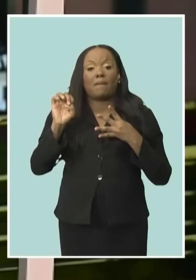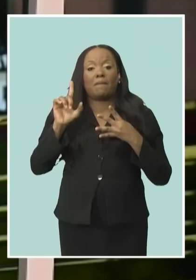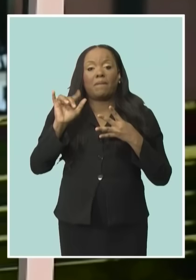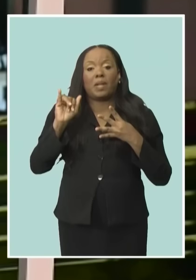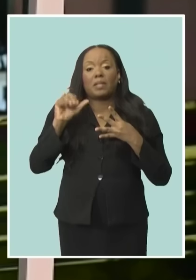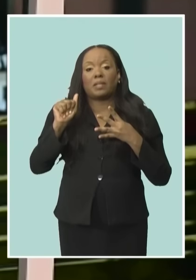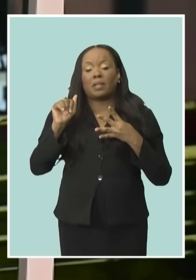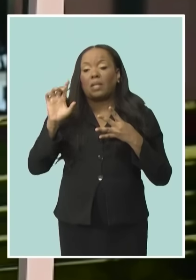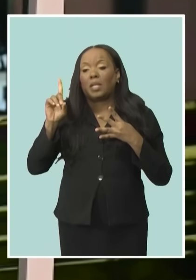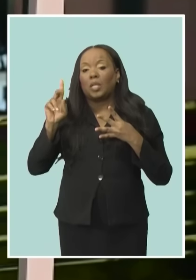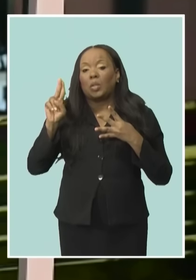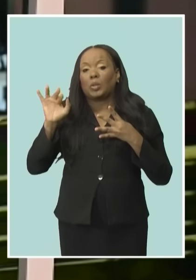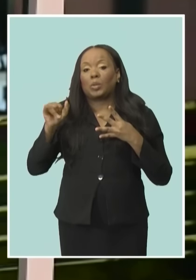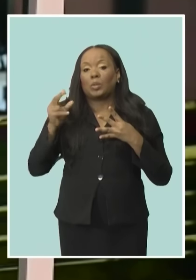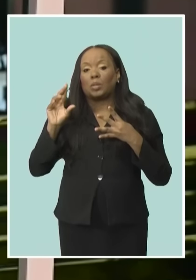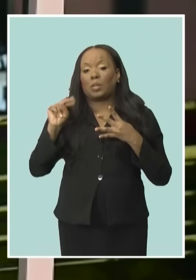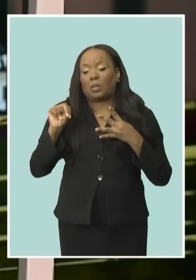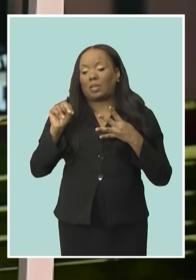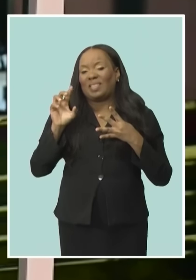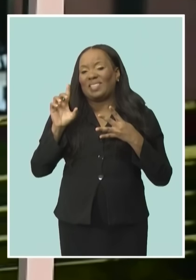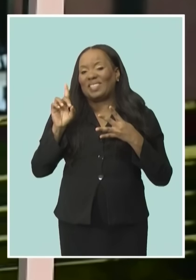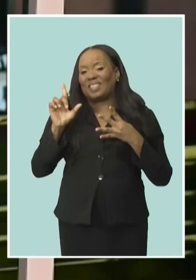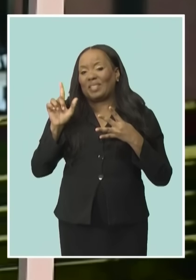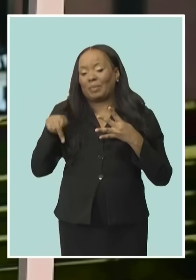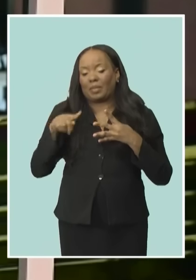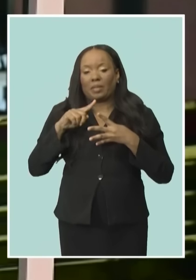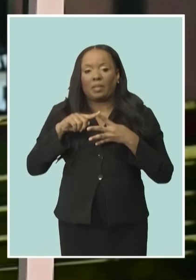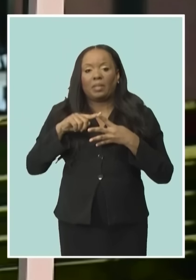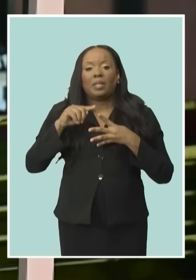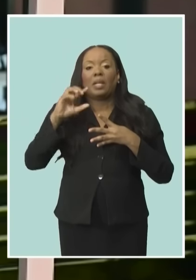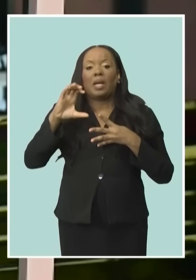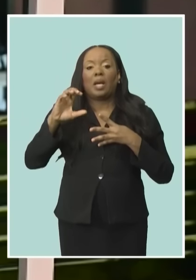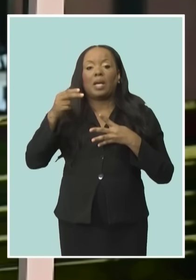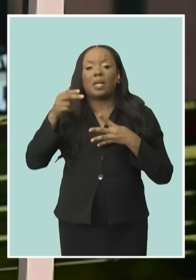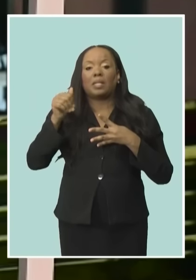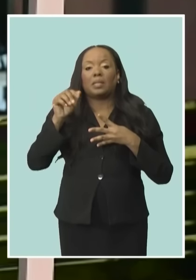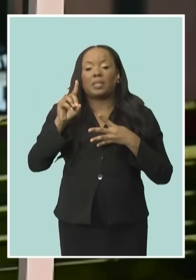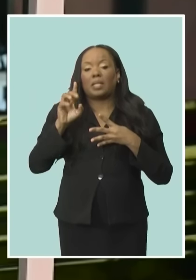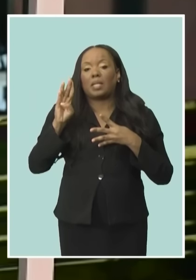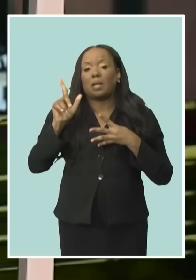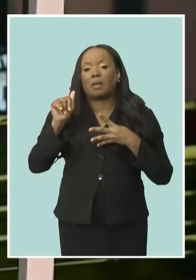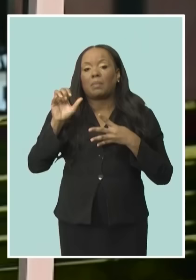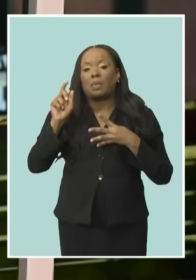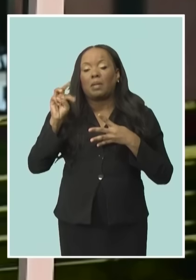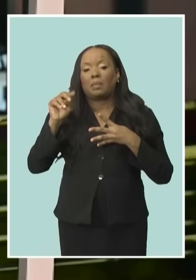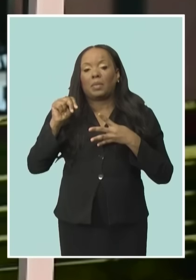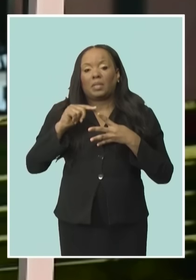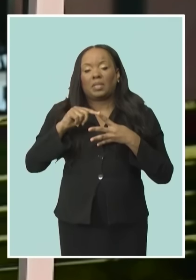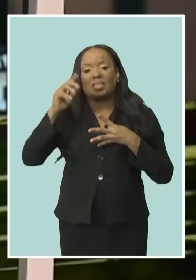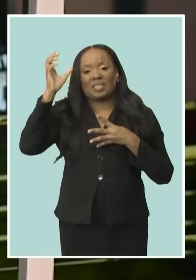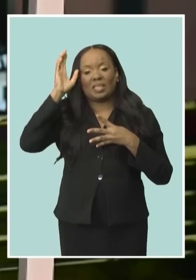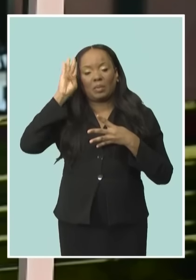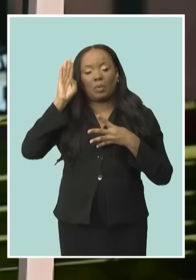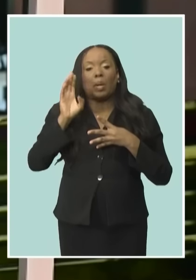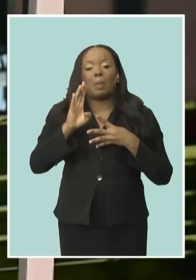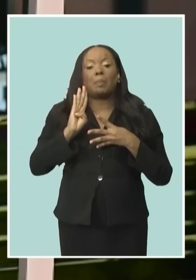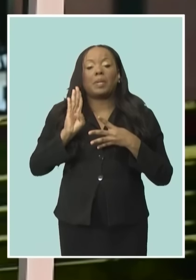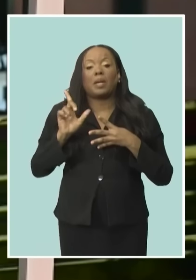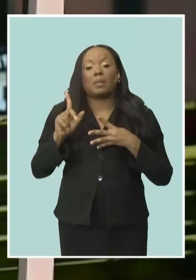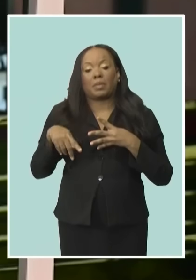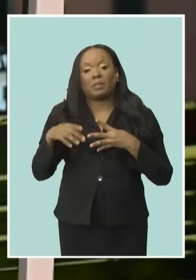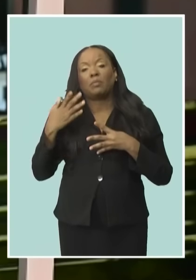and Felicia Dujon of the Democratic Labour Party. We've seen all of the candidates here at the Gordon Greenwich Primary School, and we are